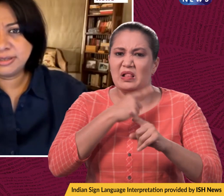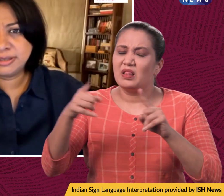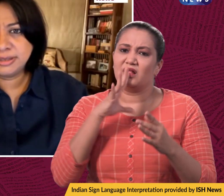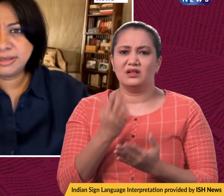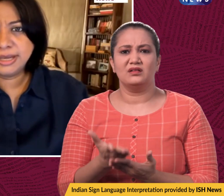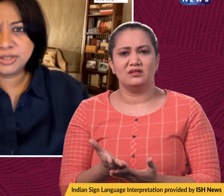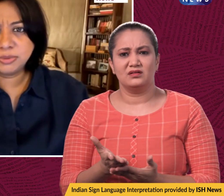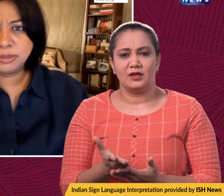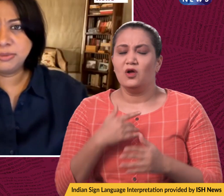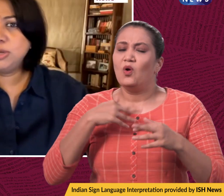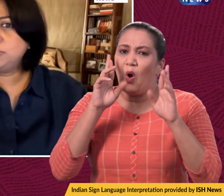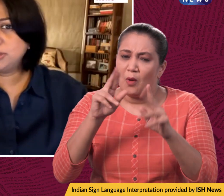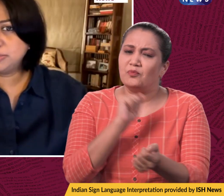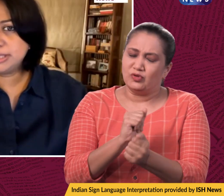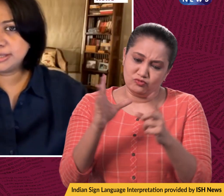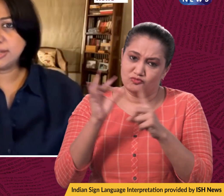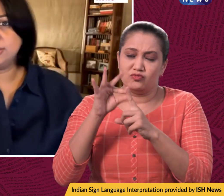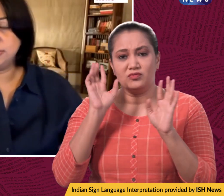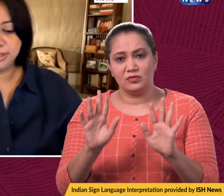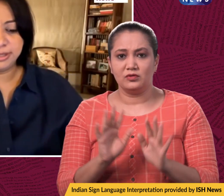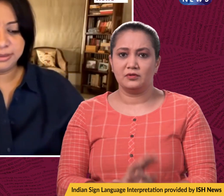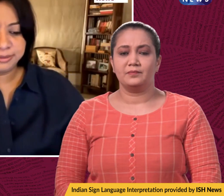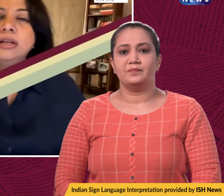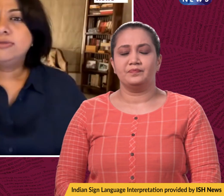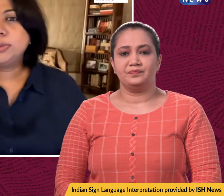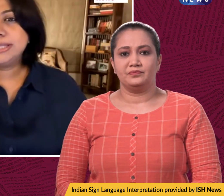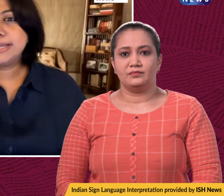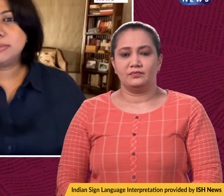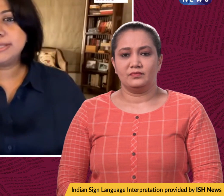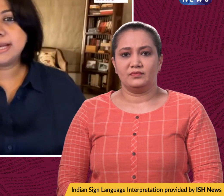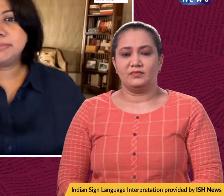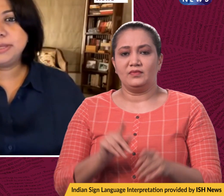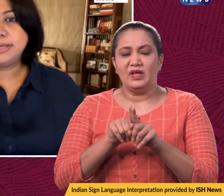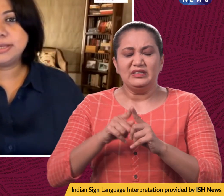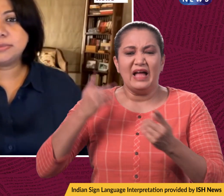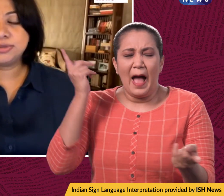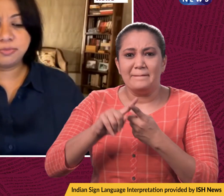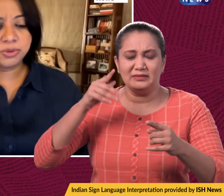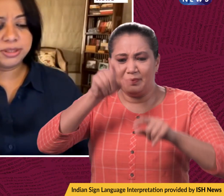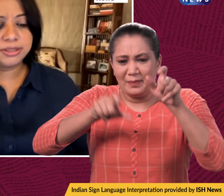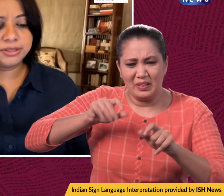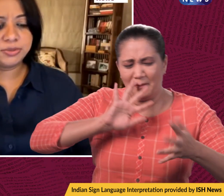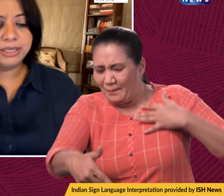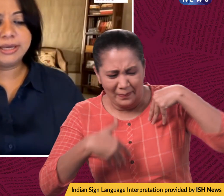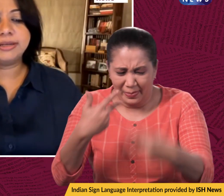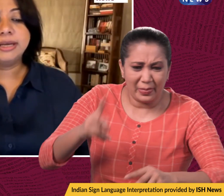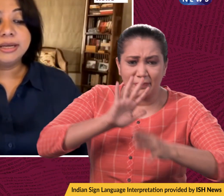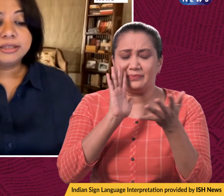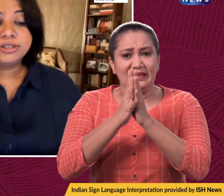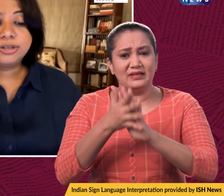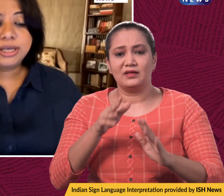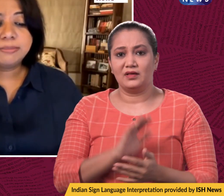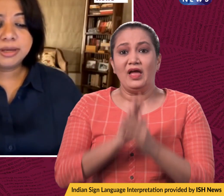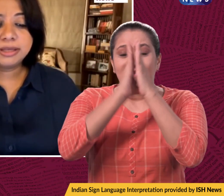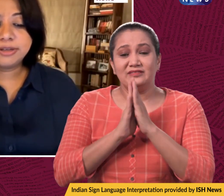offense against women, and we hope that the police takes action immediately. Following the terrible stampede that was reported this weekend,